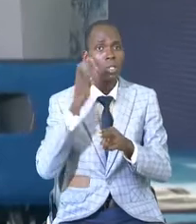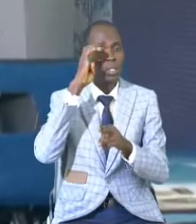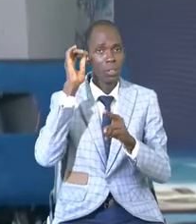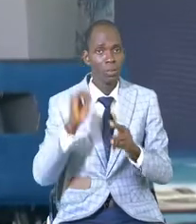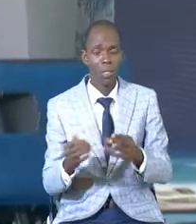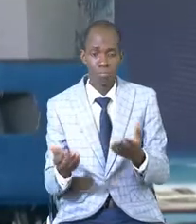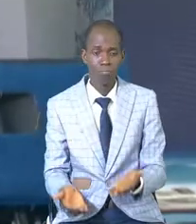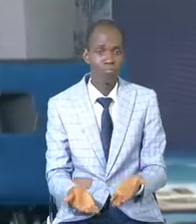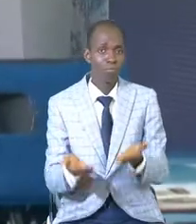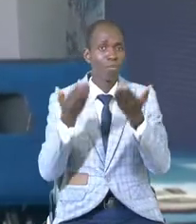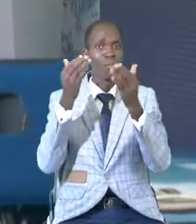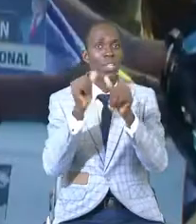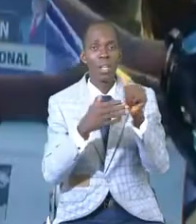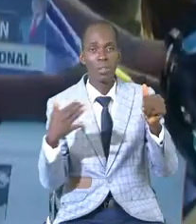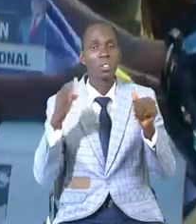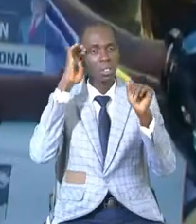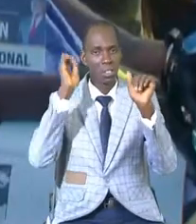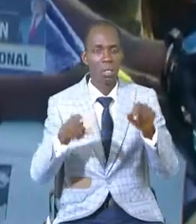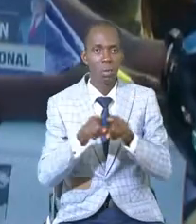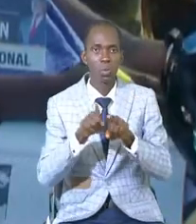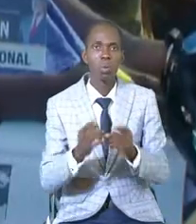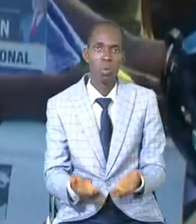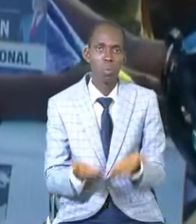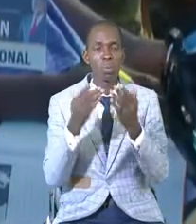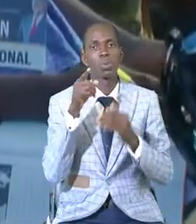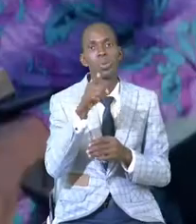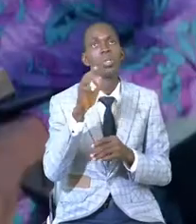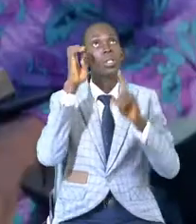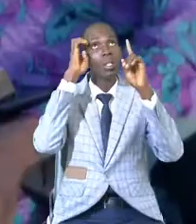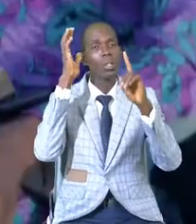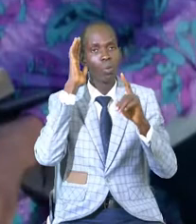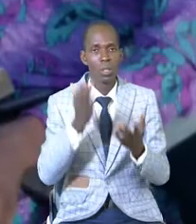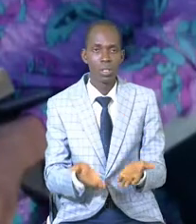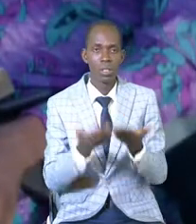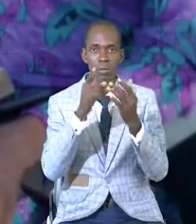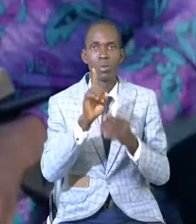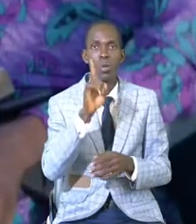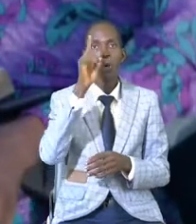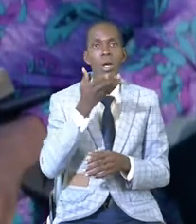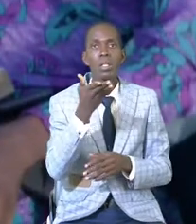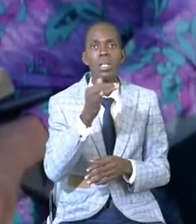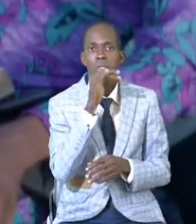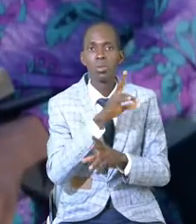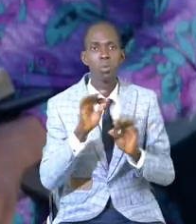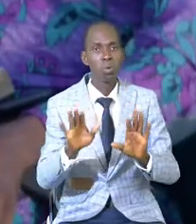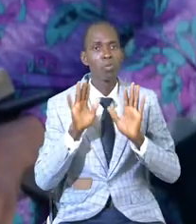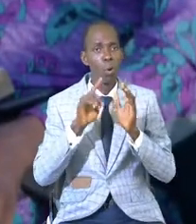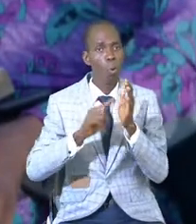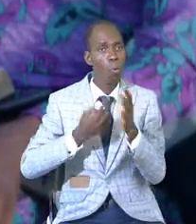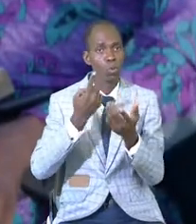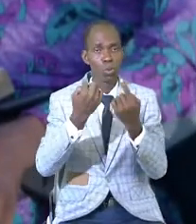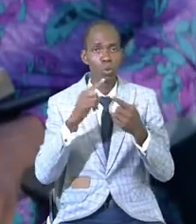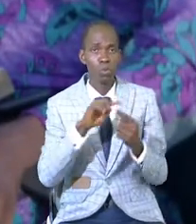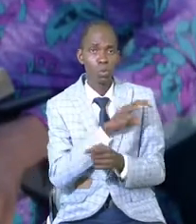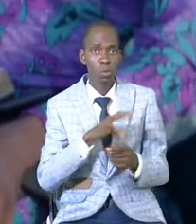things, he can uphold you. And he will uphold you. And there is no fear. Once you come to Christ and then you are